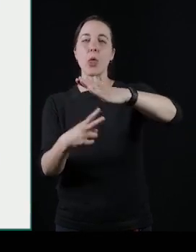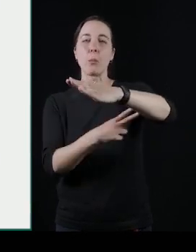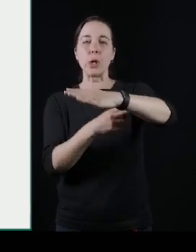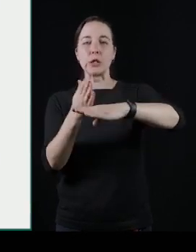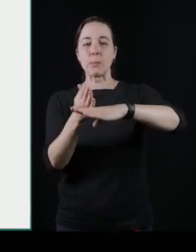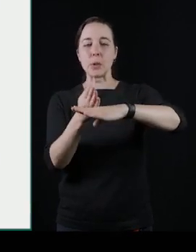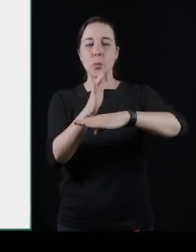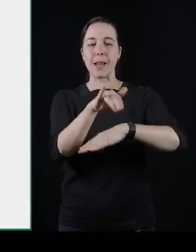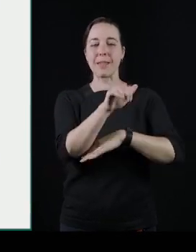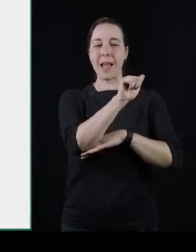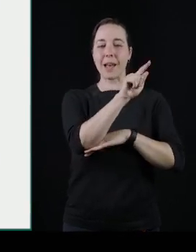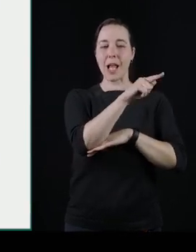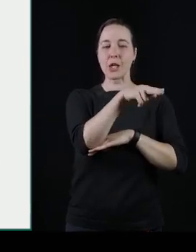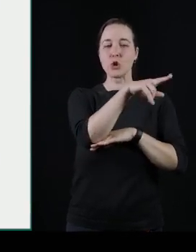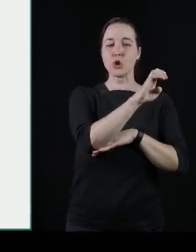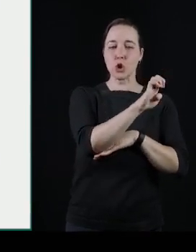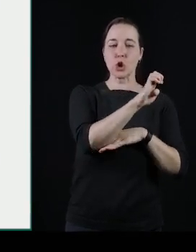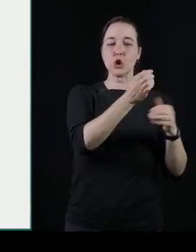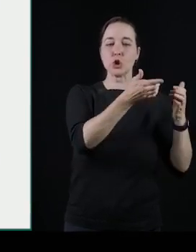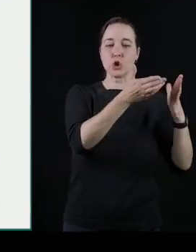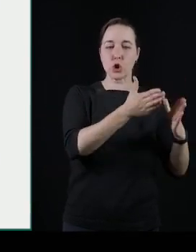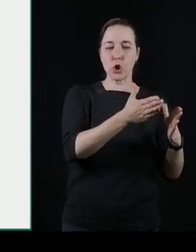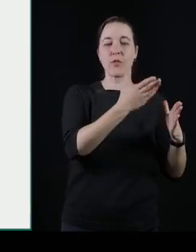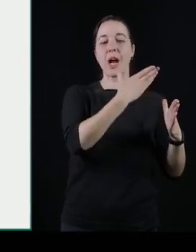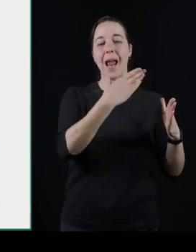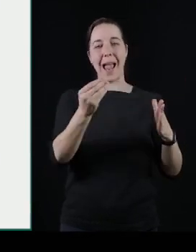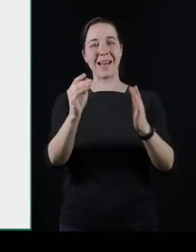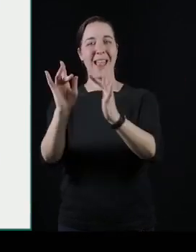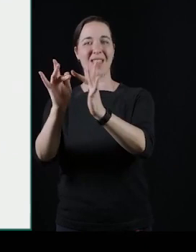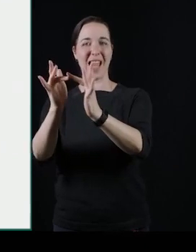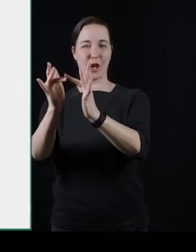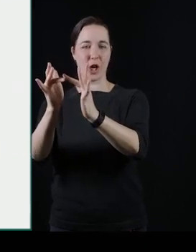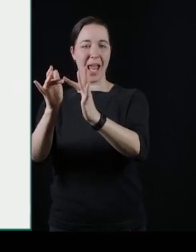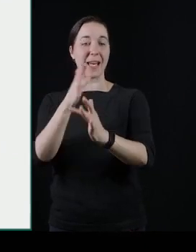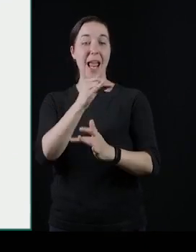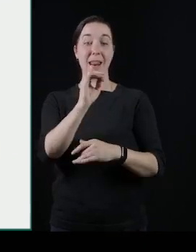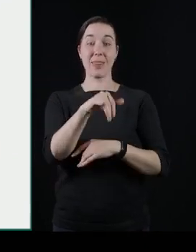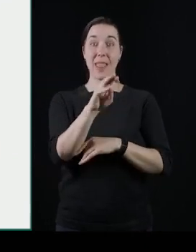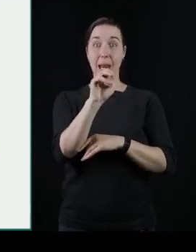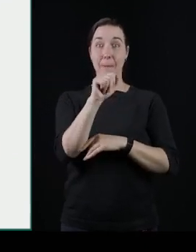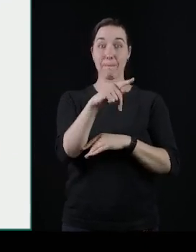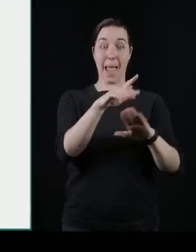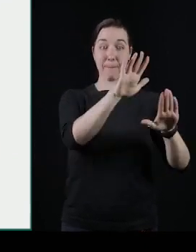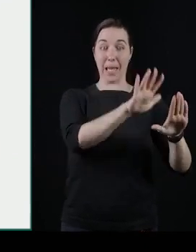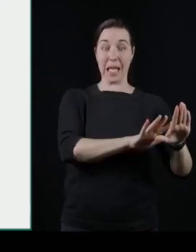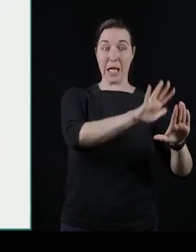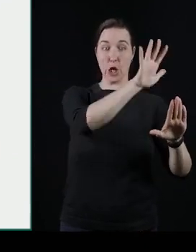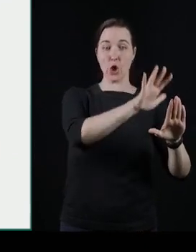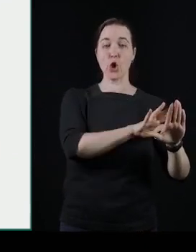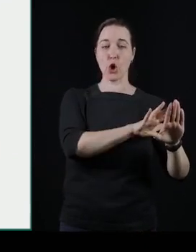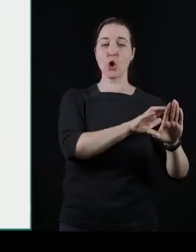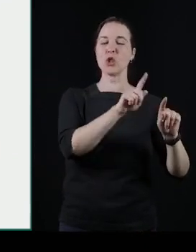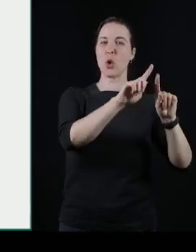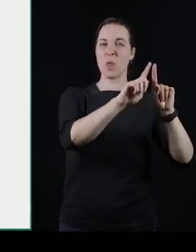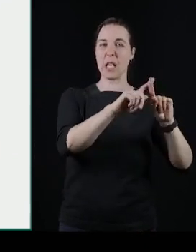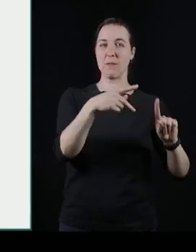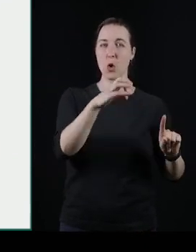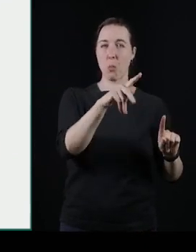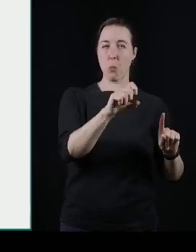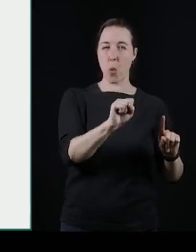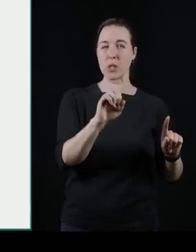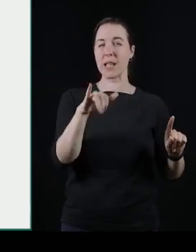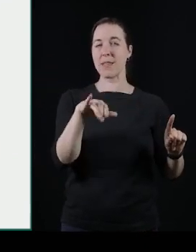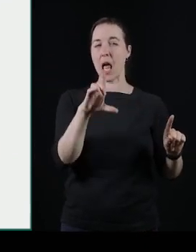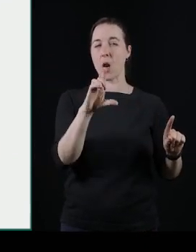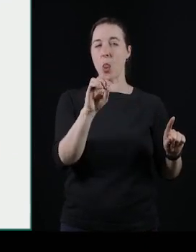between the Azure data center with your game servers and the internet. And the mapping here is that these UDP ports